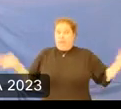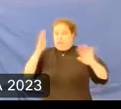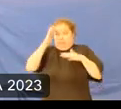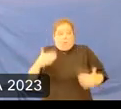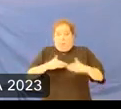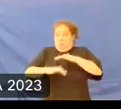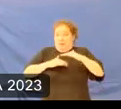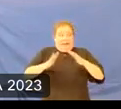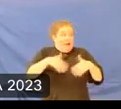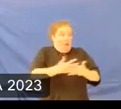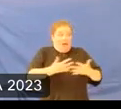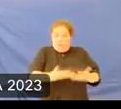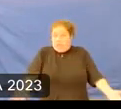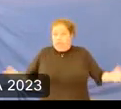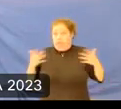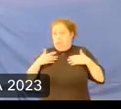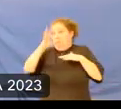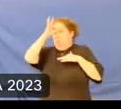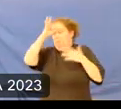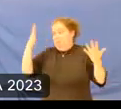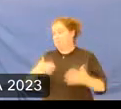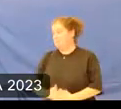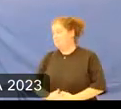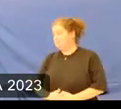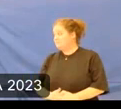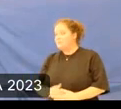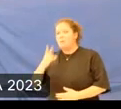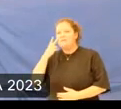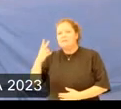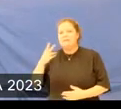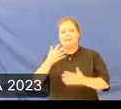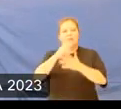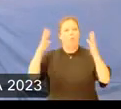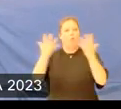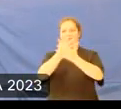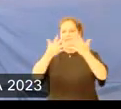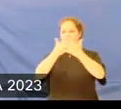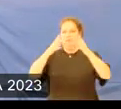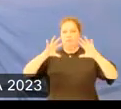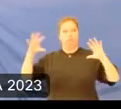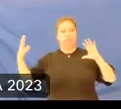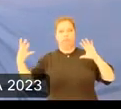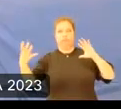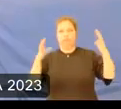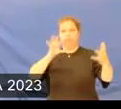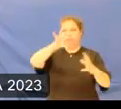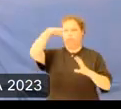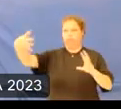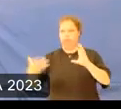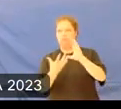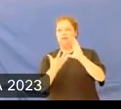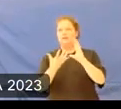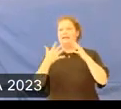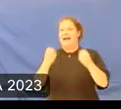that about a third of the world's languages in each of the continents we know don't even have a grammar